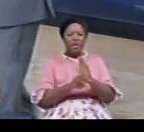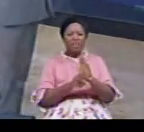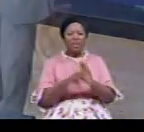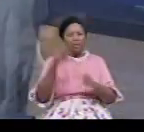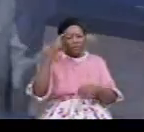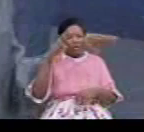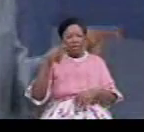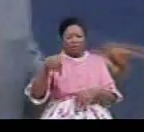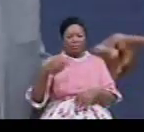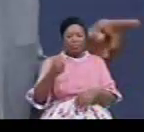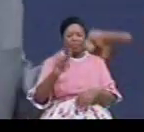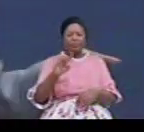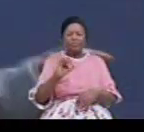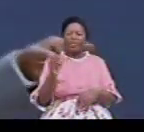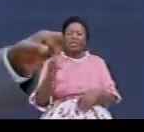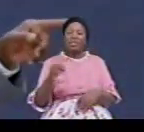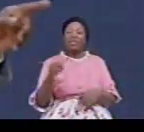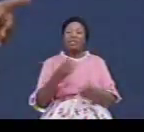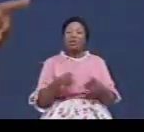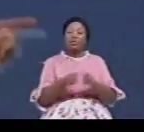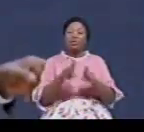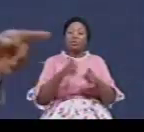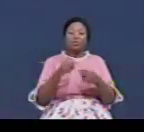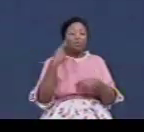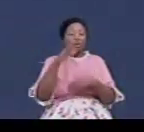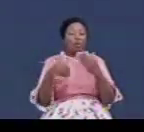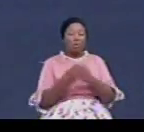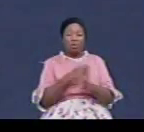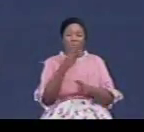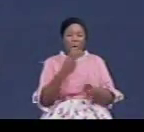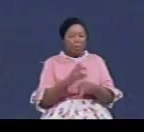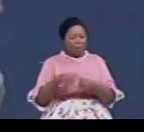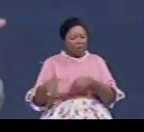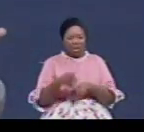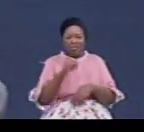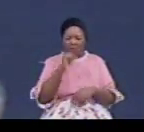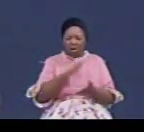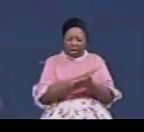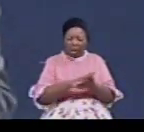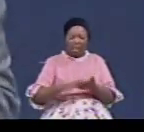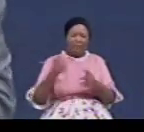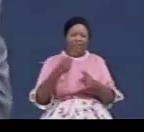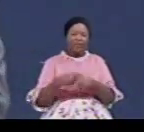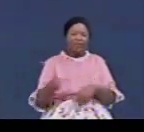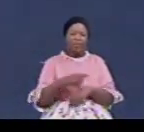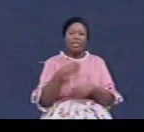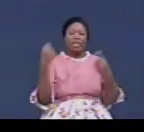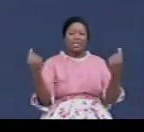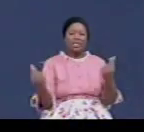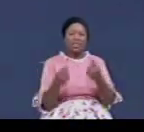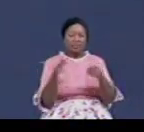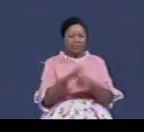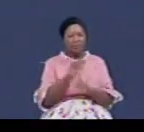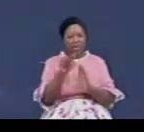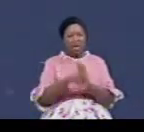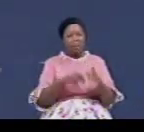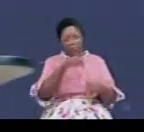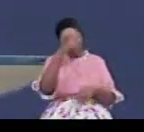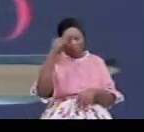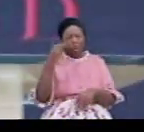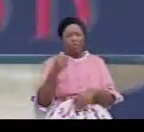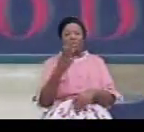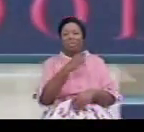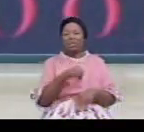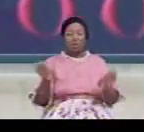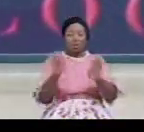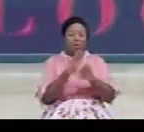saved. They were not cleansed from their sinfulness, because they closed their eyes. They stopped their ears,